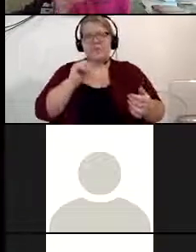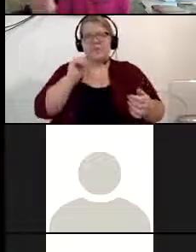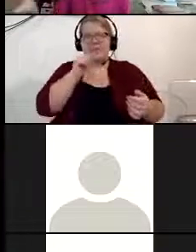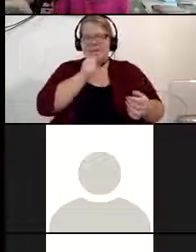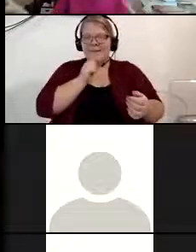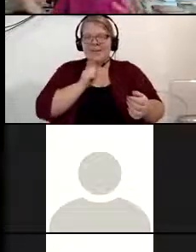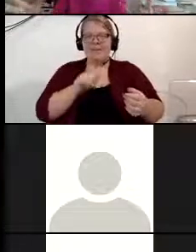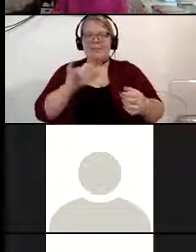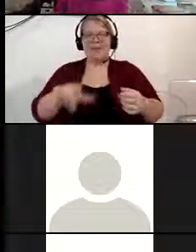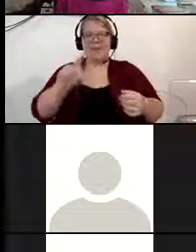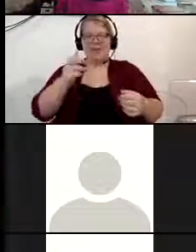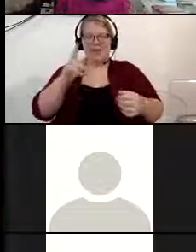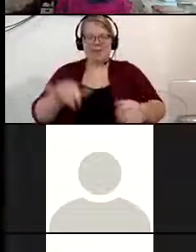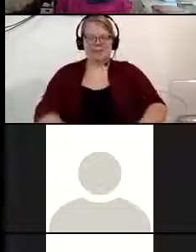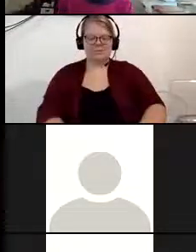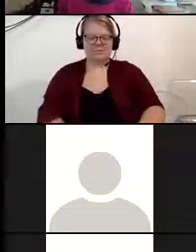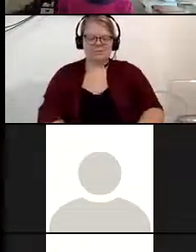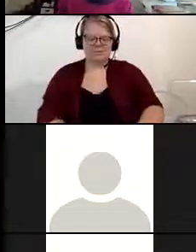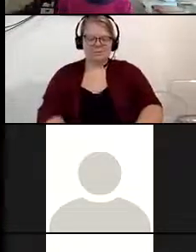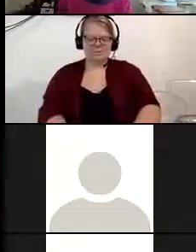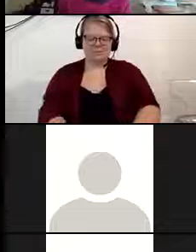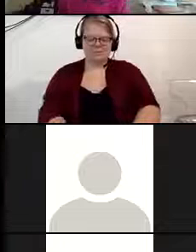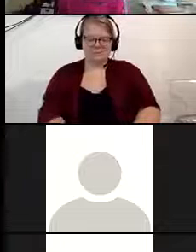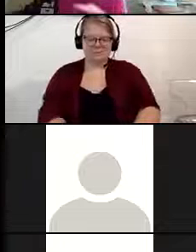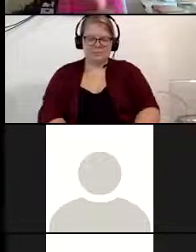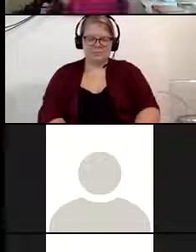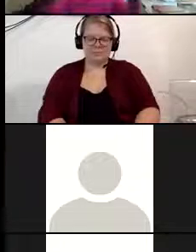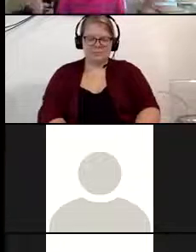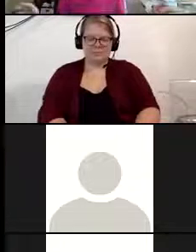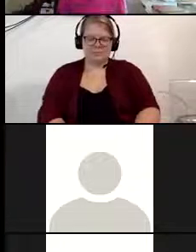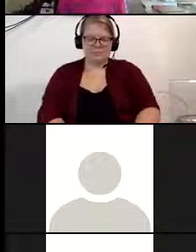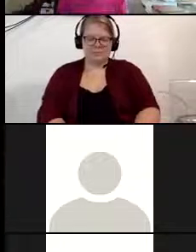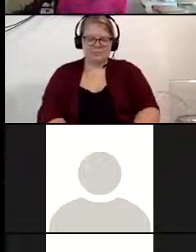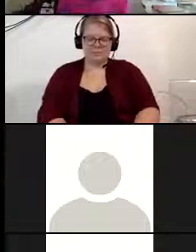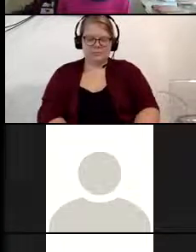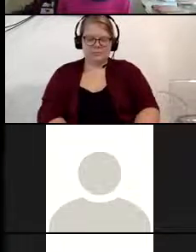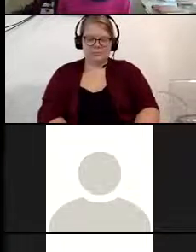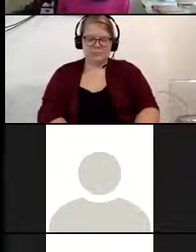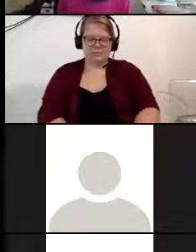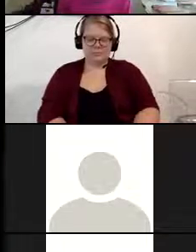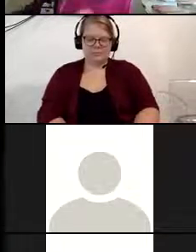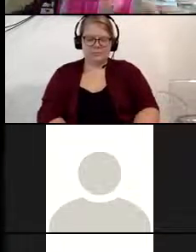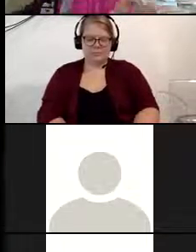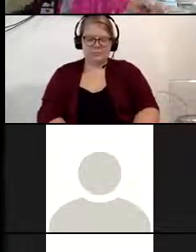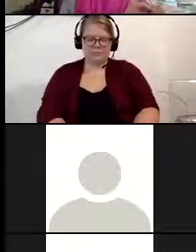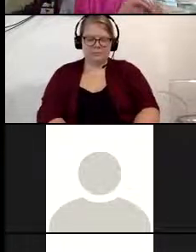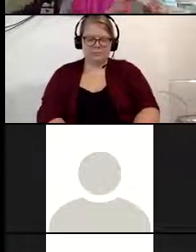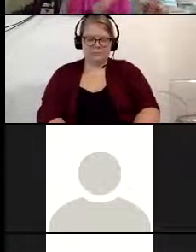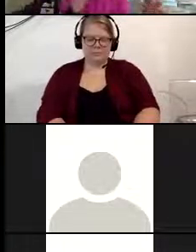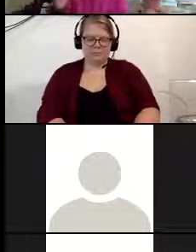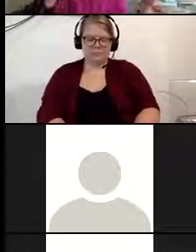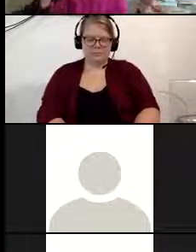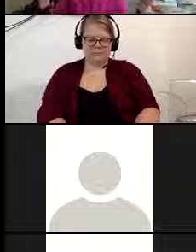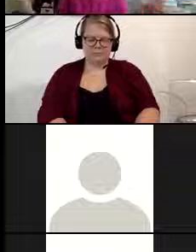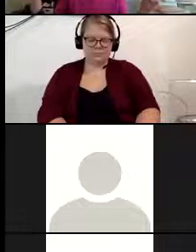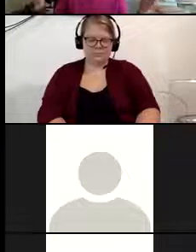across all these domains that we've been talking about. And then on top of that, there's life